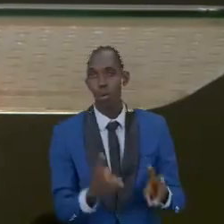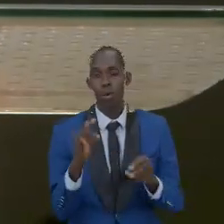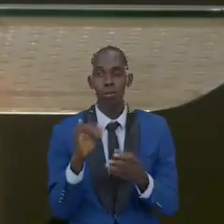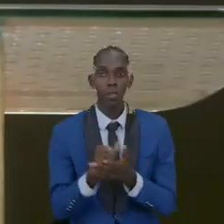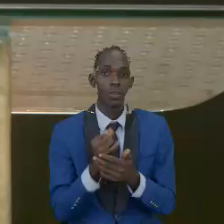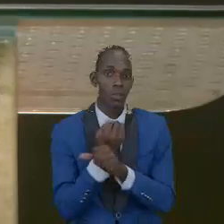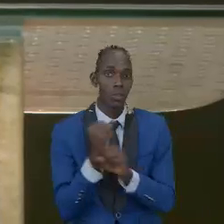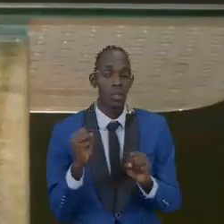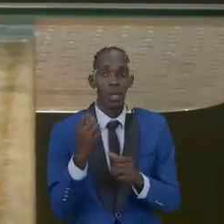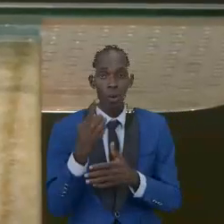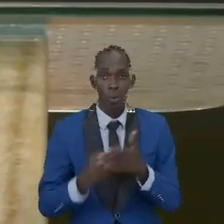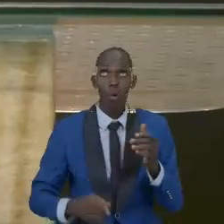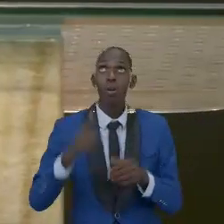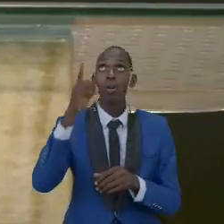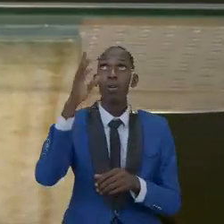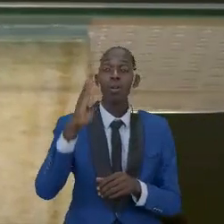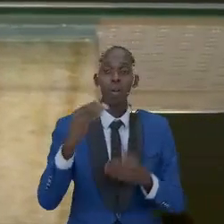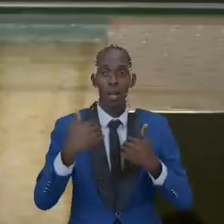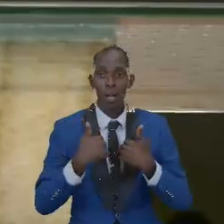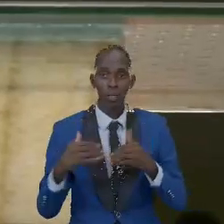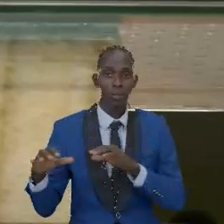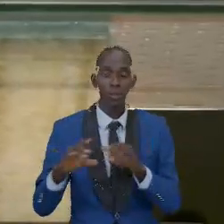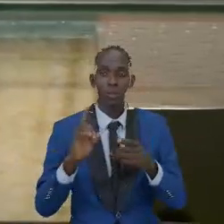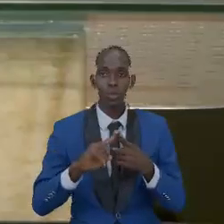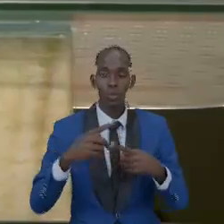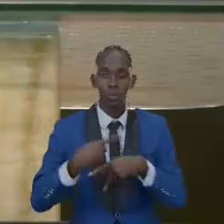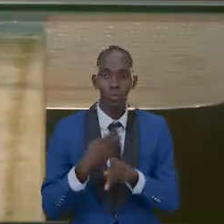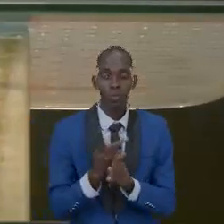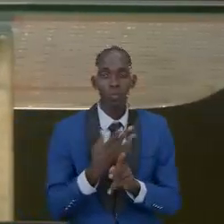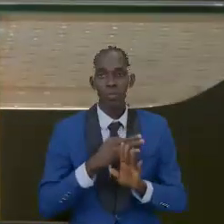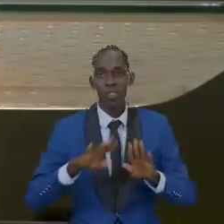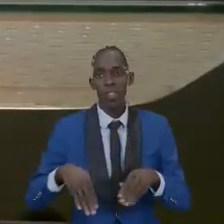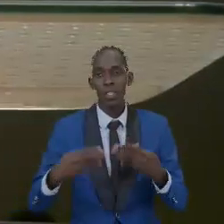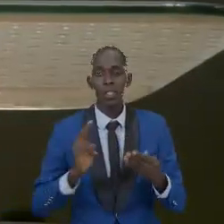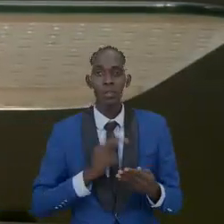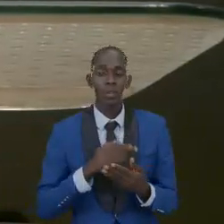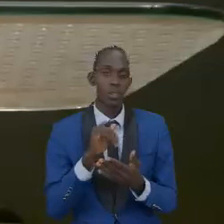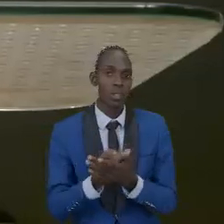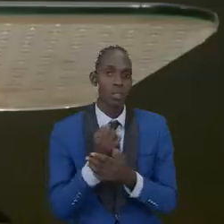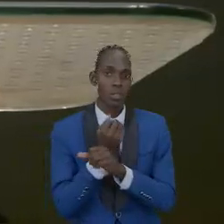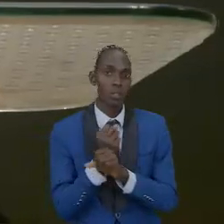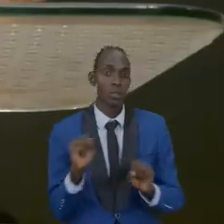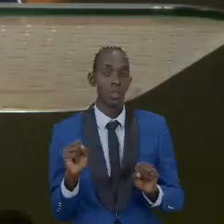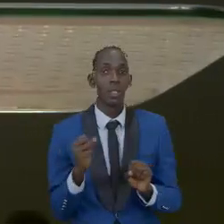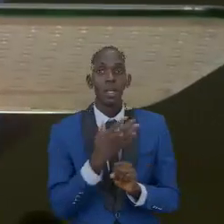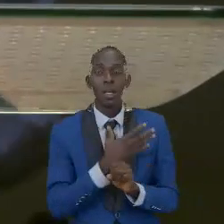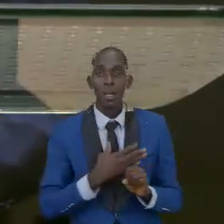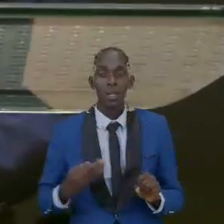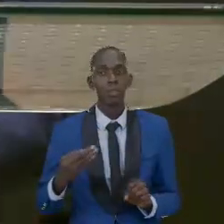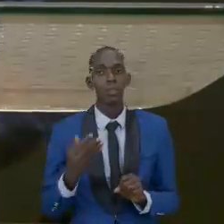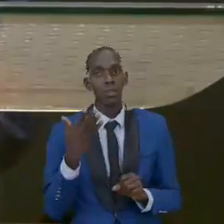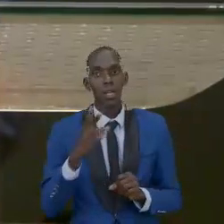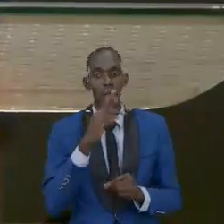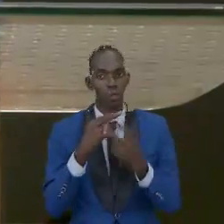what God has done to produce and to grant us that justification. And then there are two sets